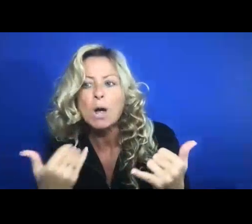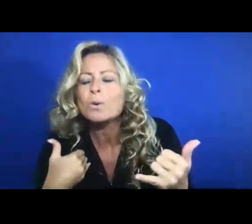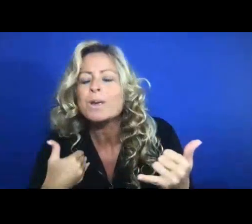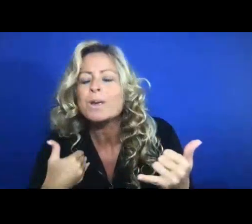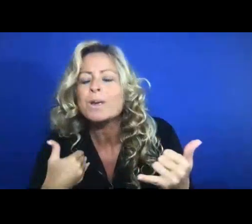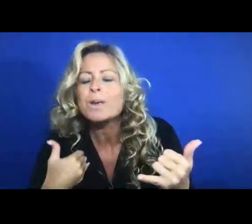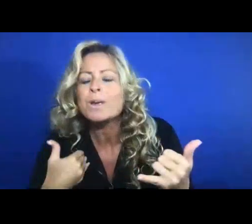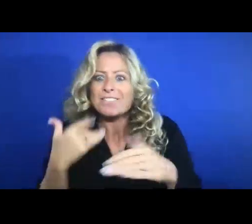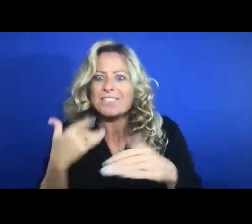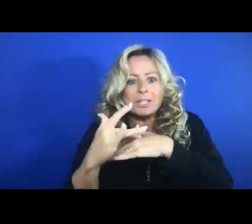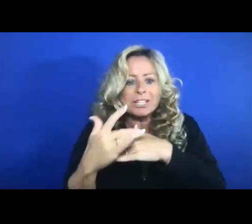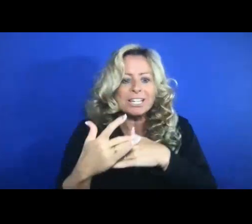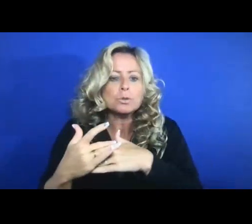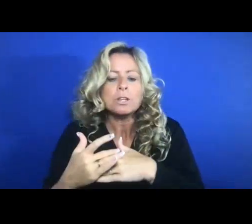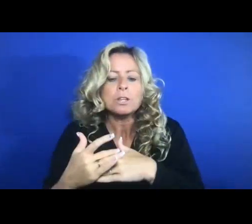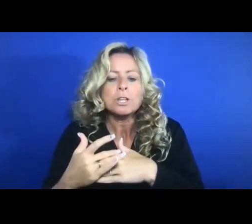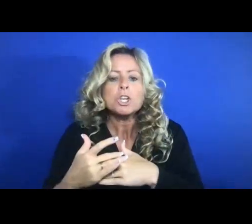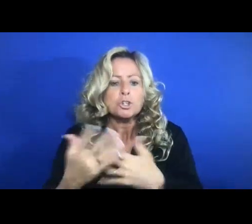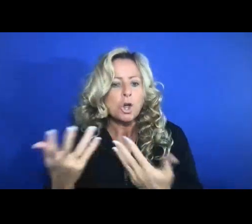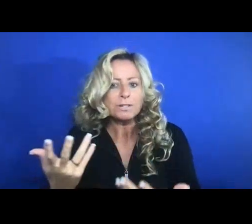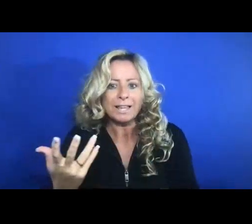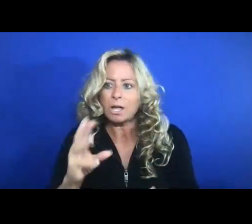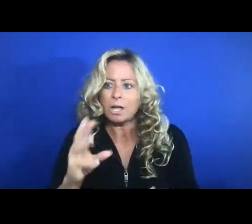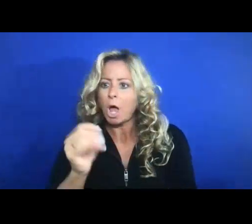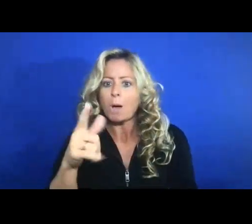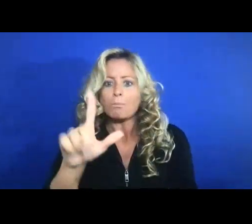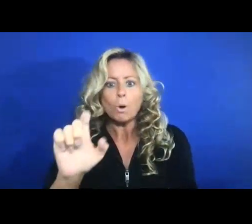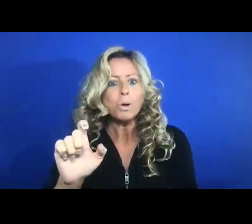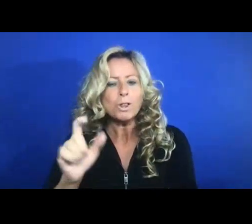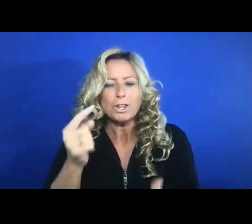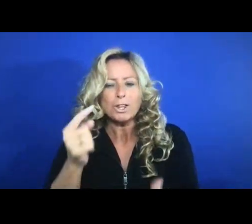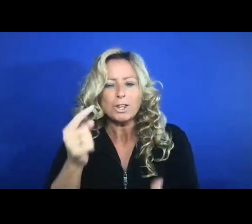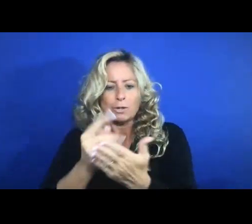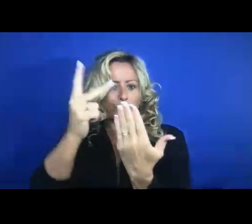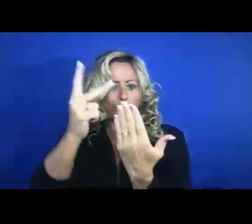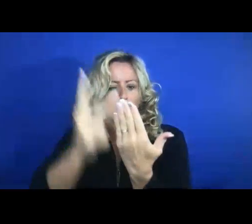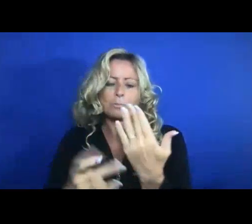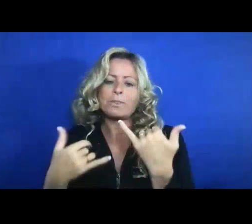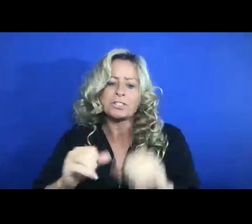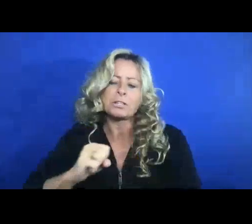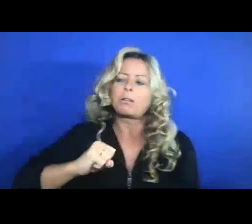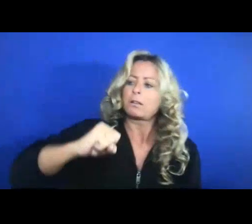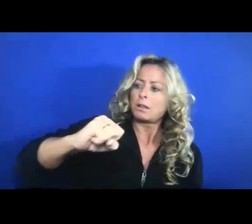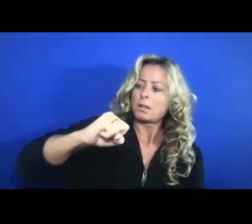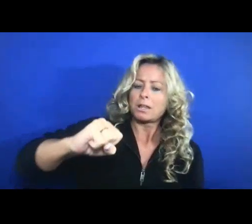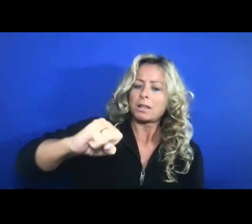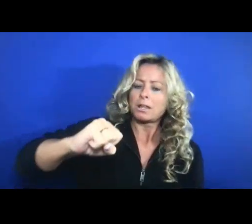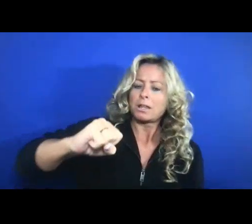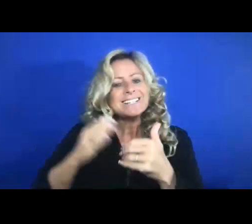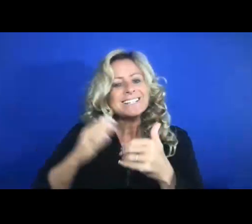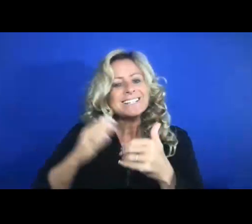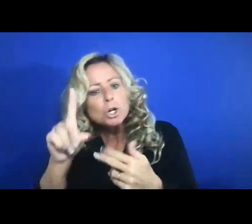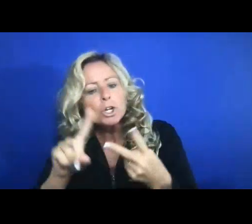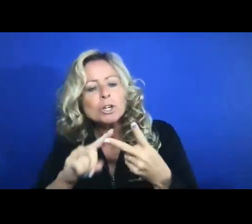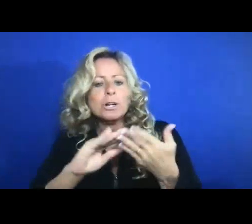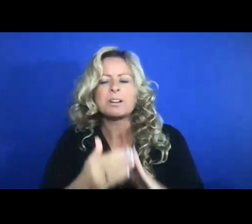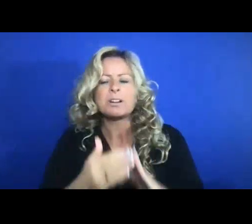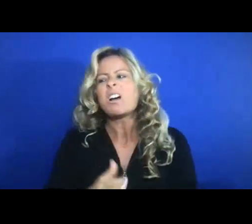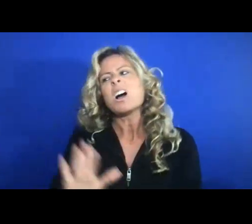the availability of mobile treatment programs, and yet there is still pushback in neighborhoods and communities of like, well, we